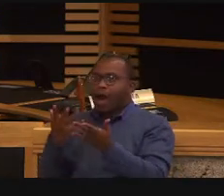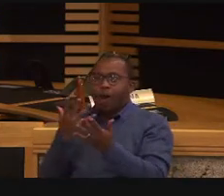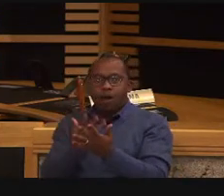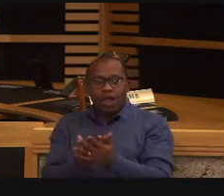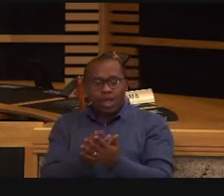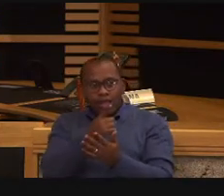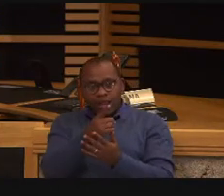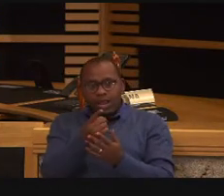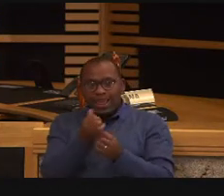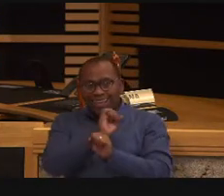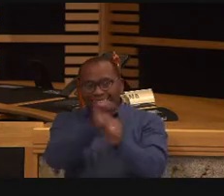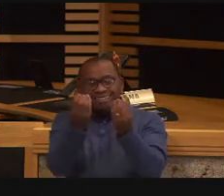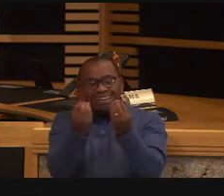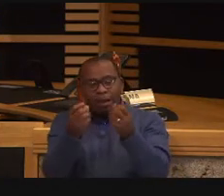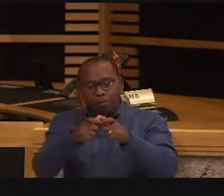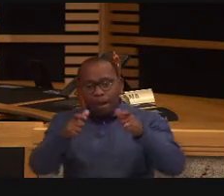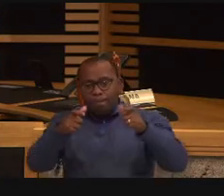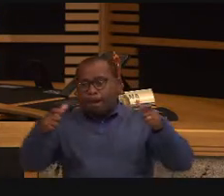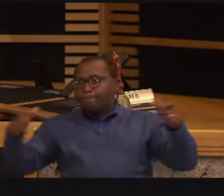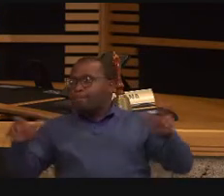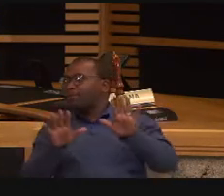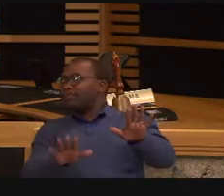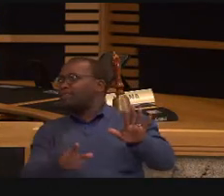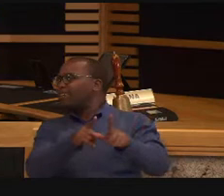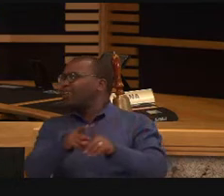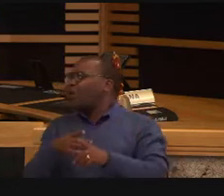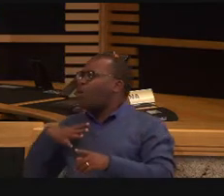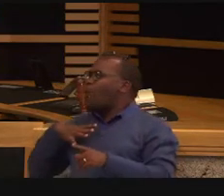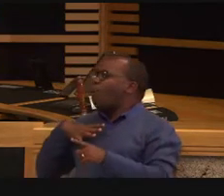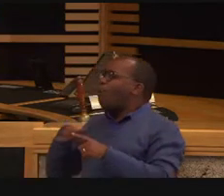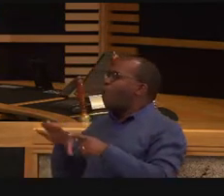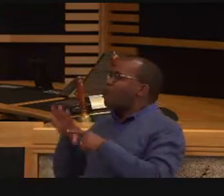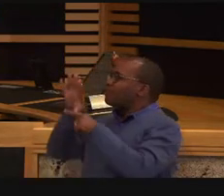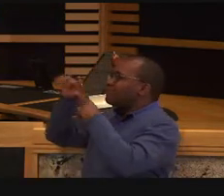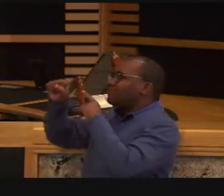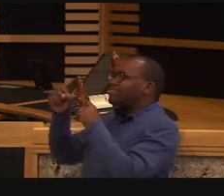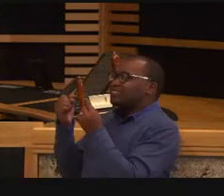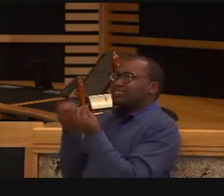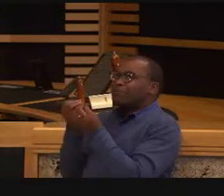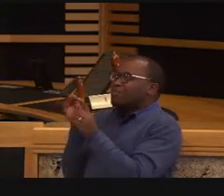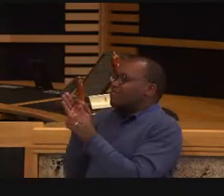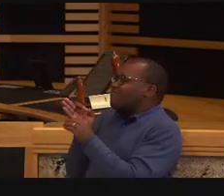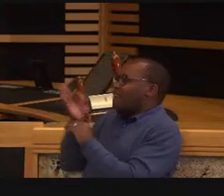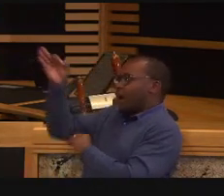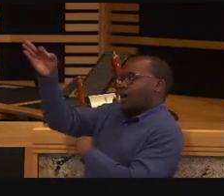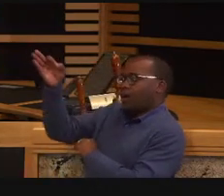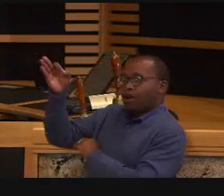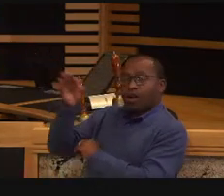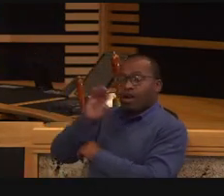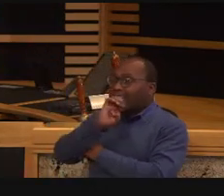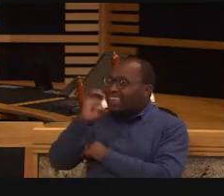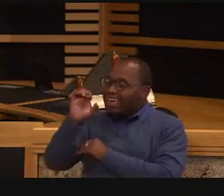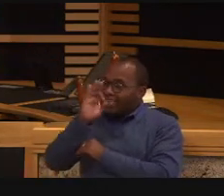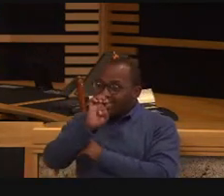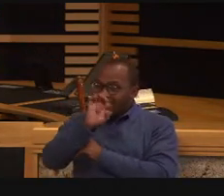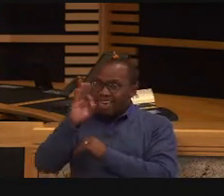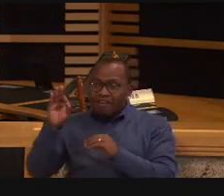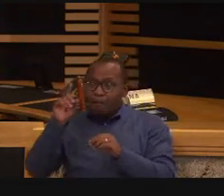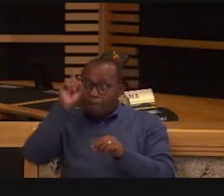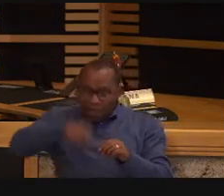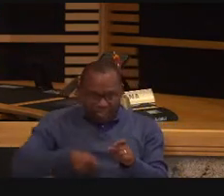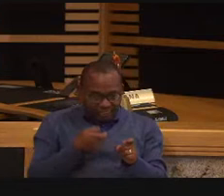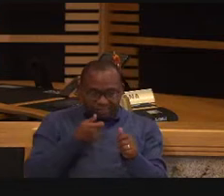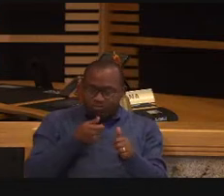here. Bavele bafuna uleqa intake enkulu, you know, endaweni baleqane ne-DA up. Because when we